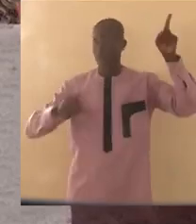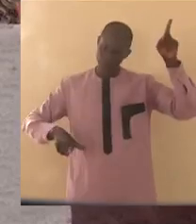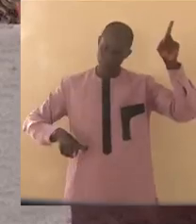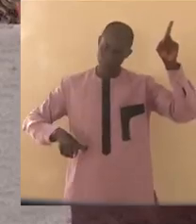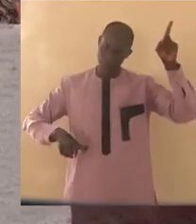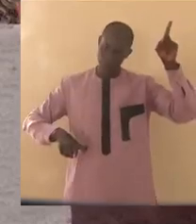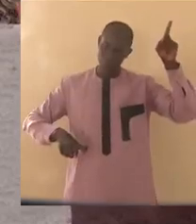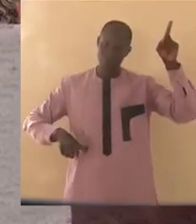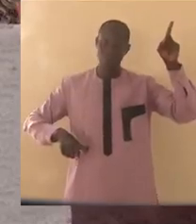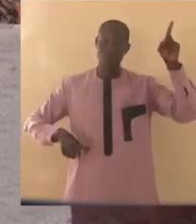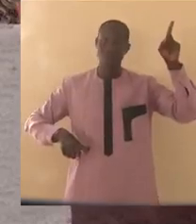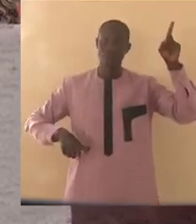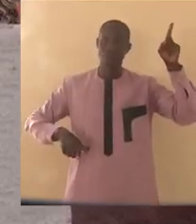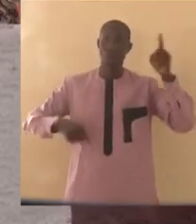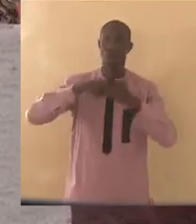Lord,